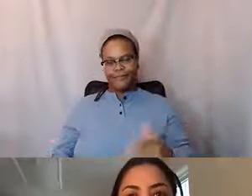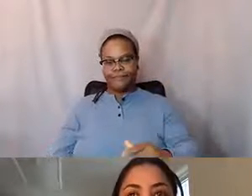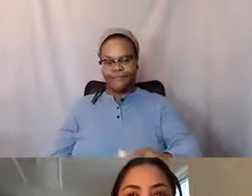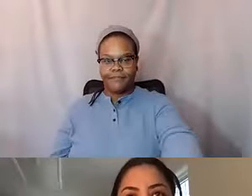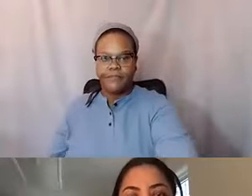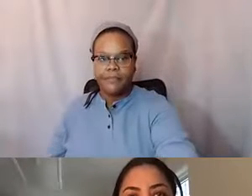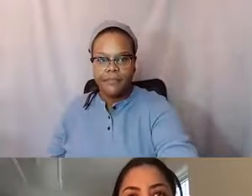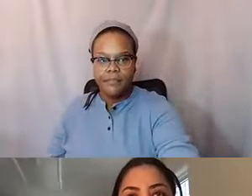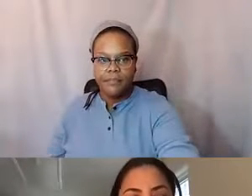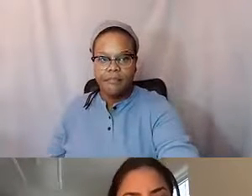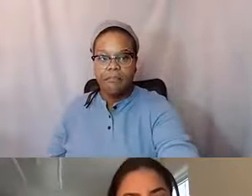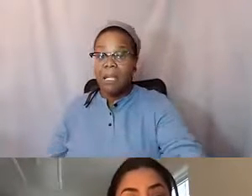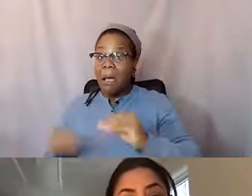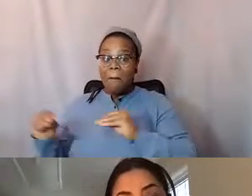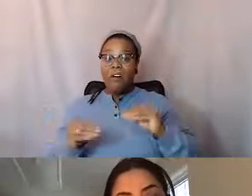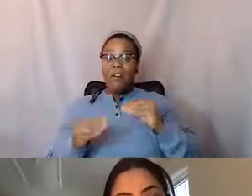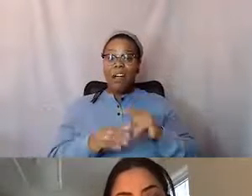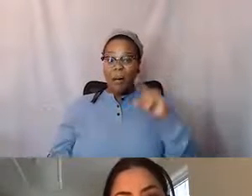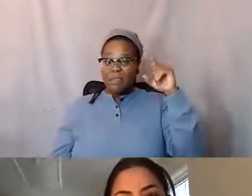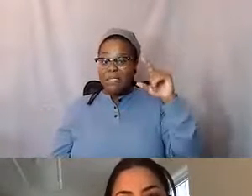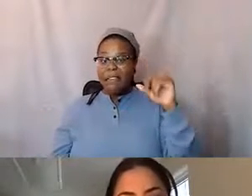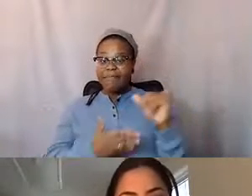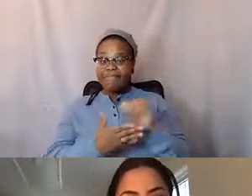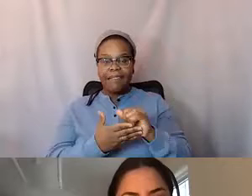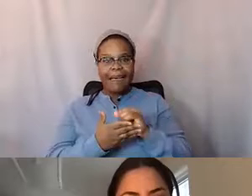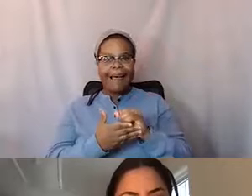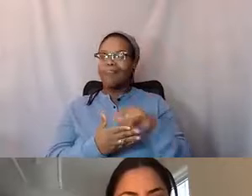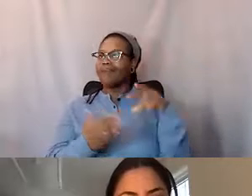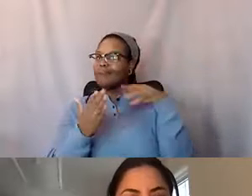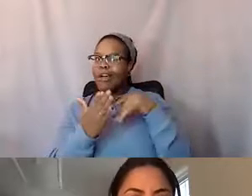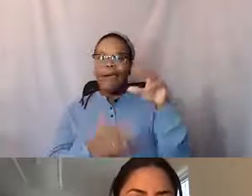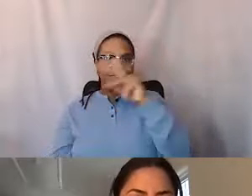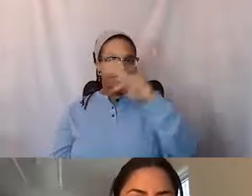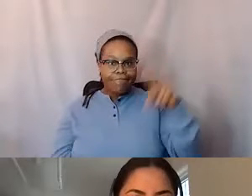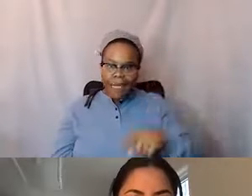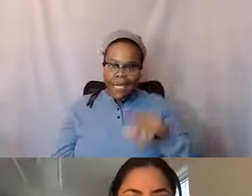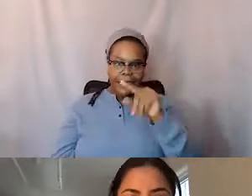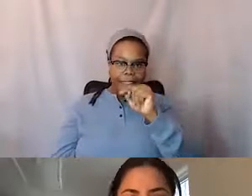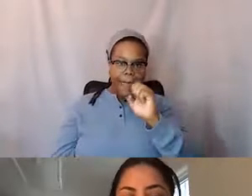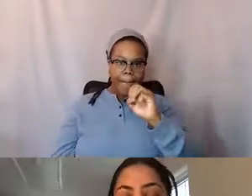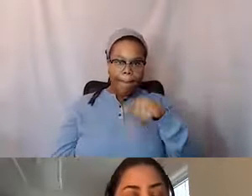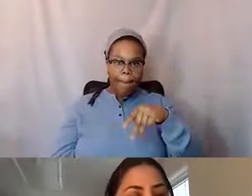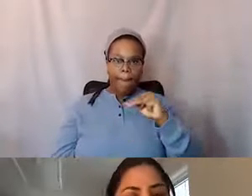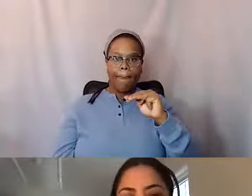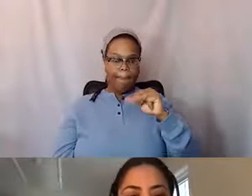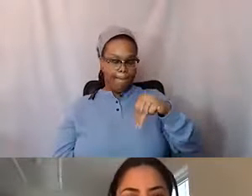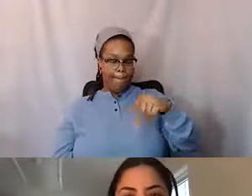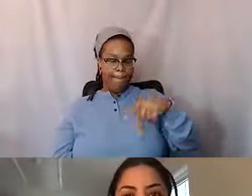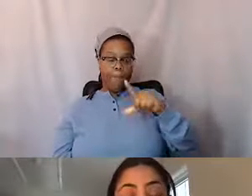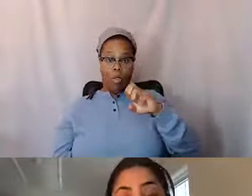I moved upstate in 2015. I've studied in Philadelphia at Temple University. That's where I did my graduate school from. That was my